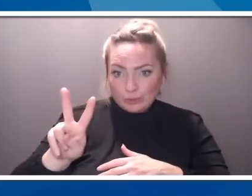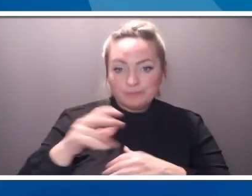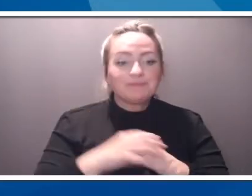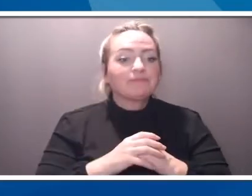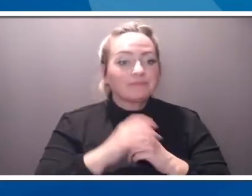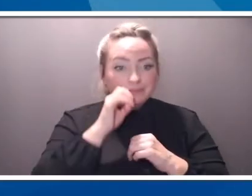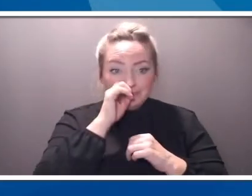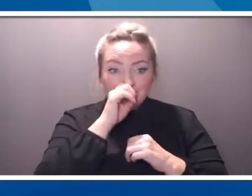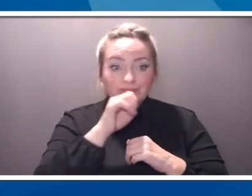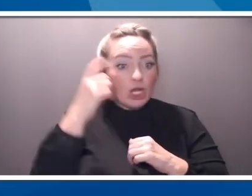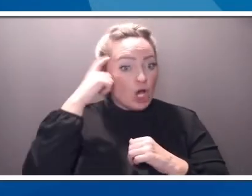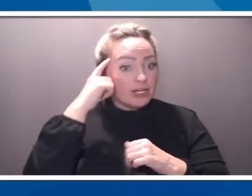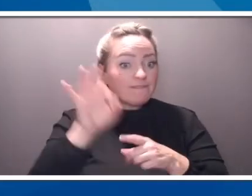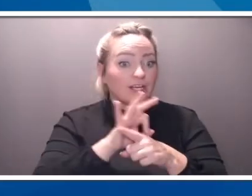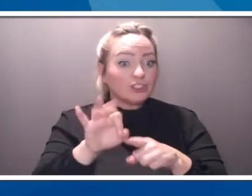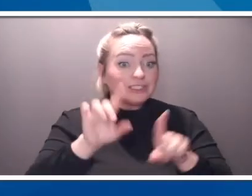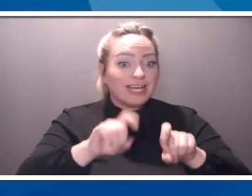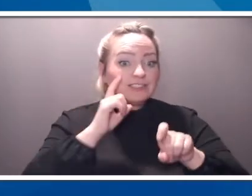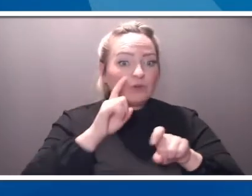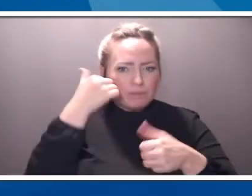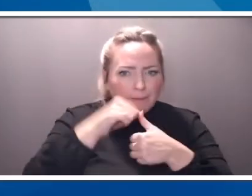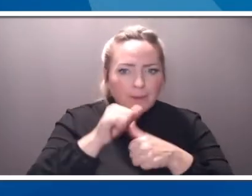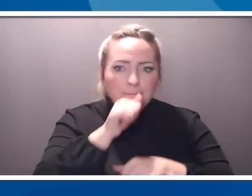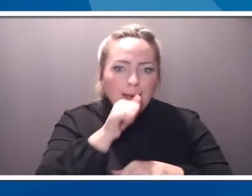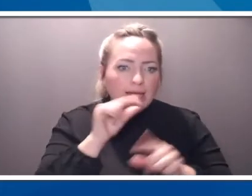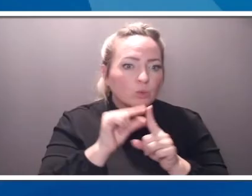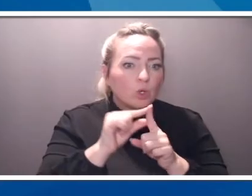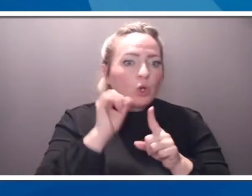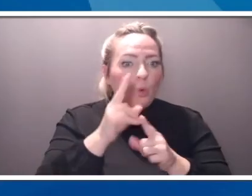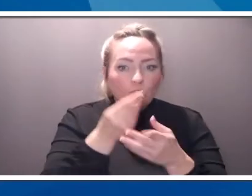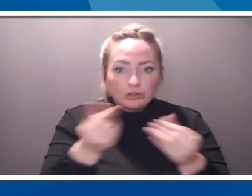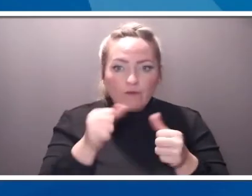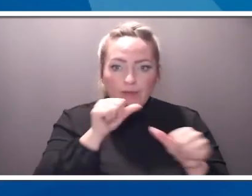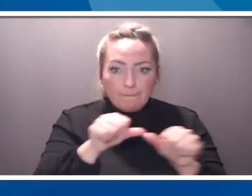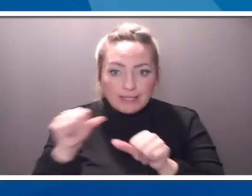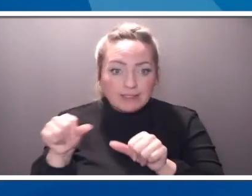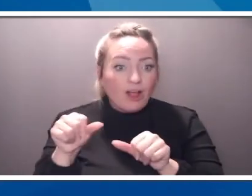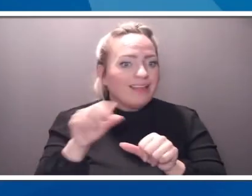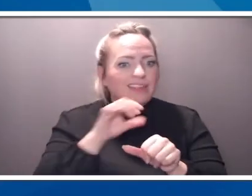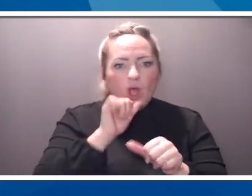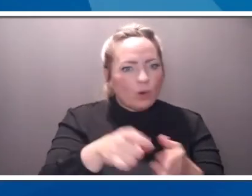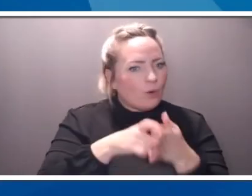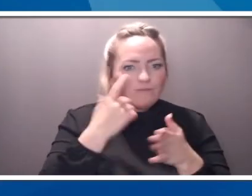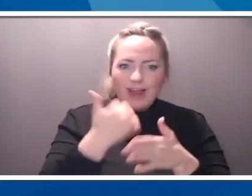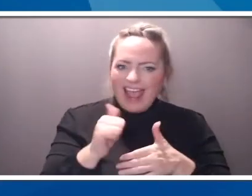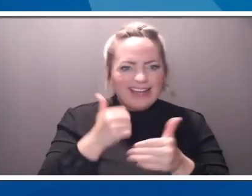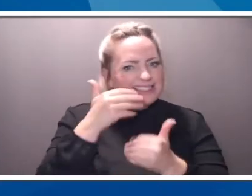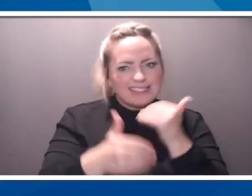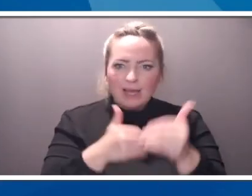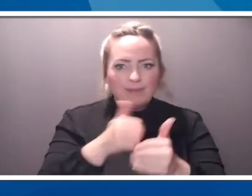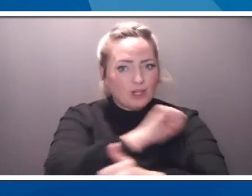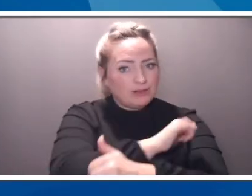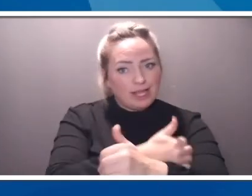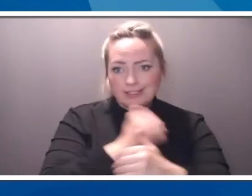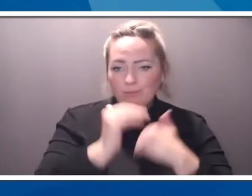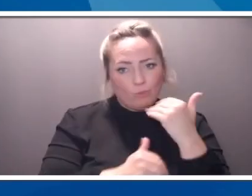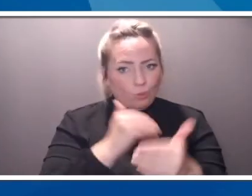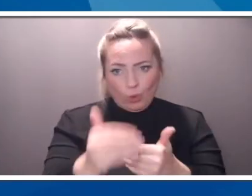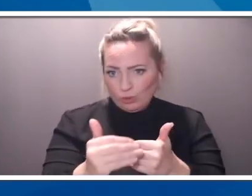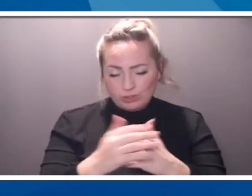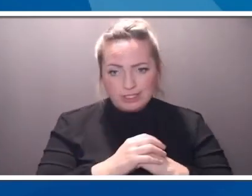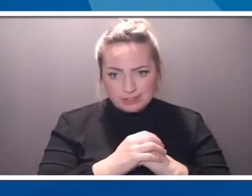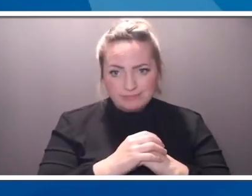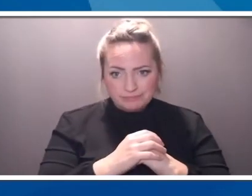in WCAG 2.2. A cognitive function test, such as remembering a password or solving a puzzle, is not required for